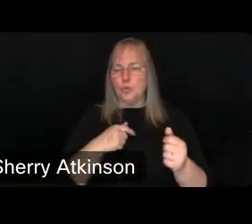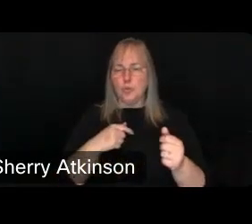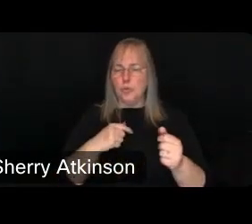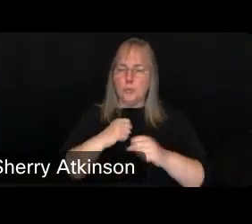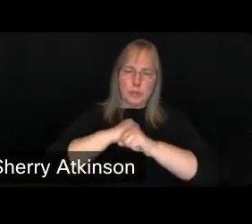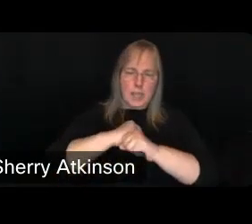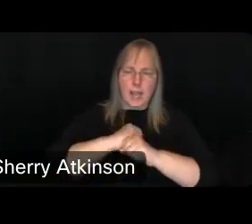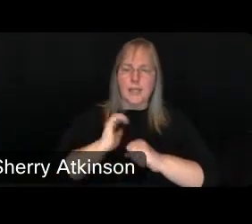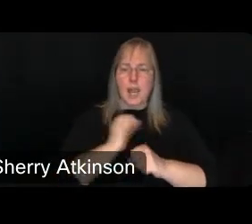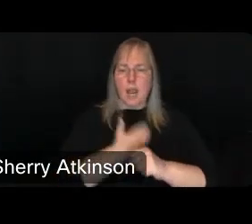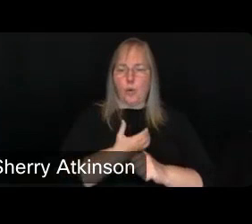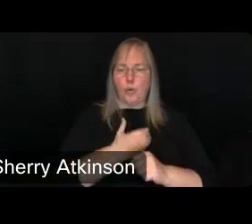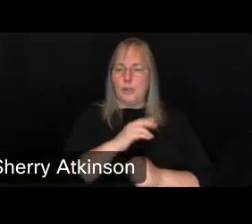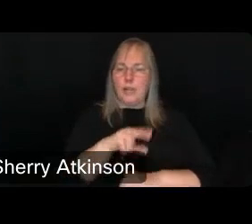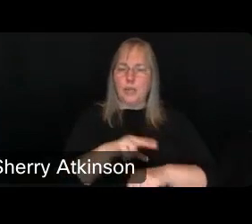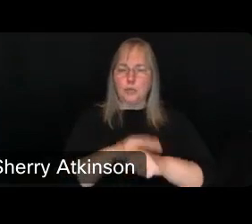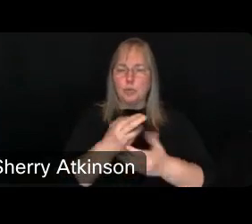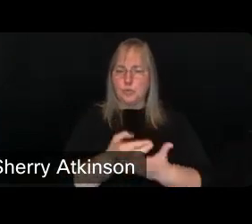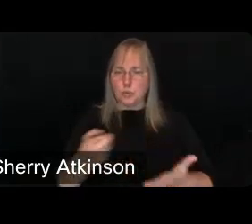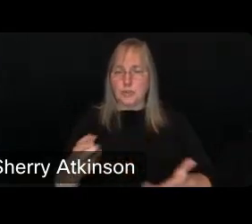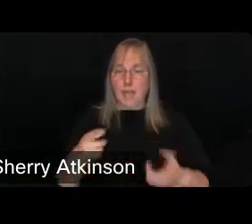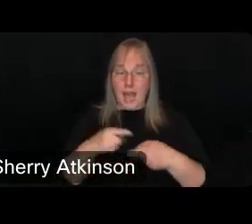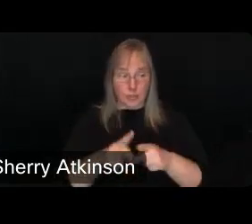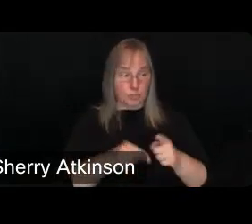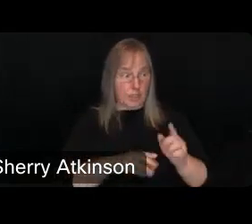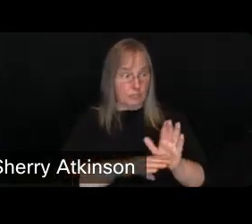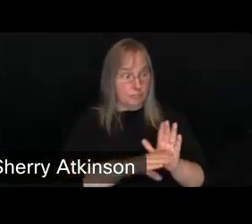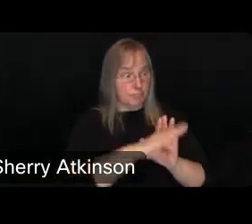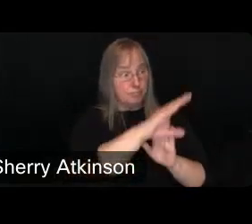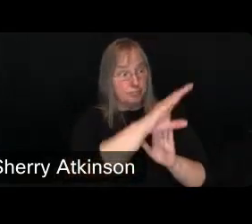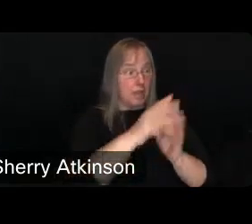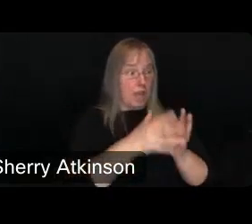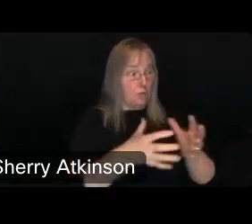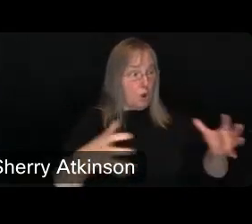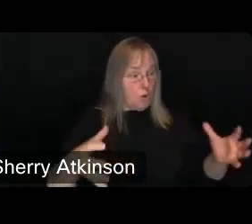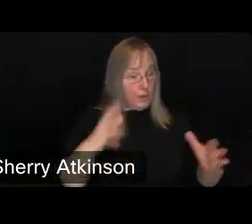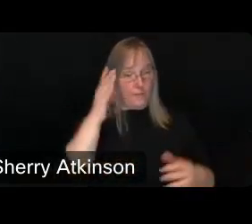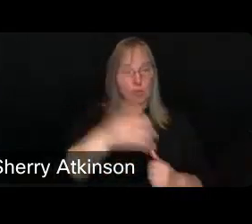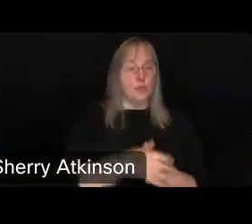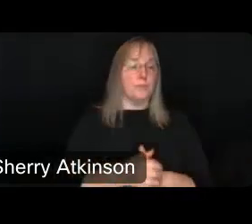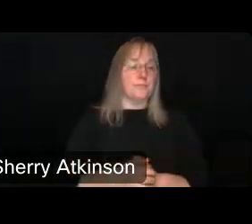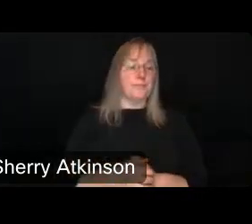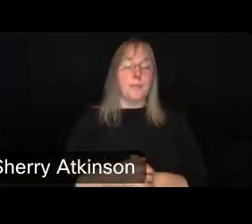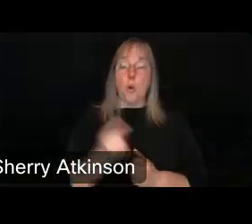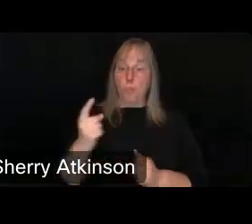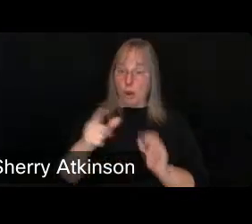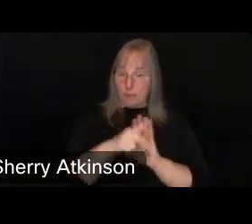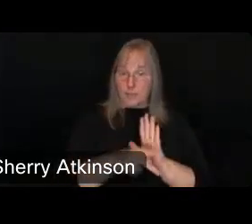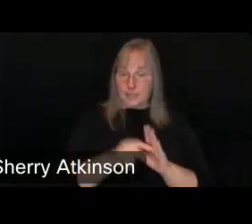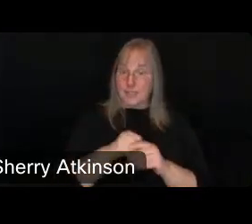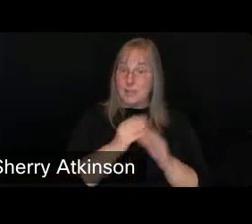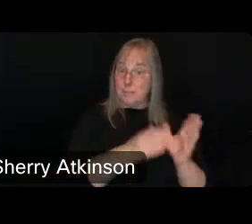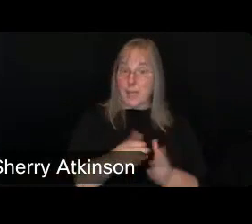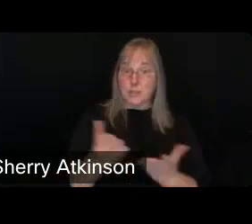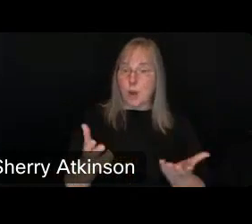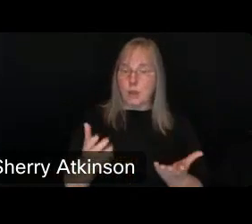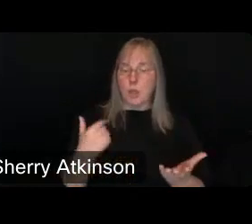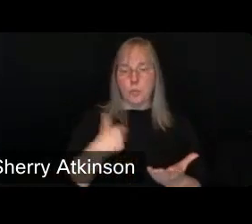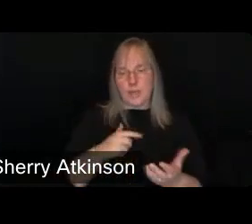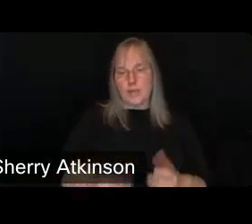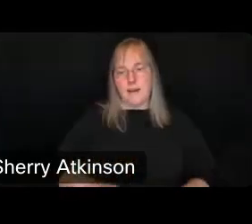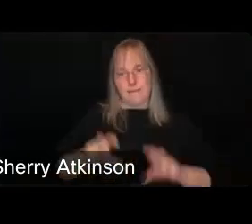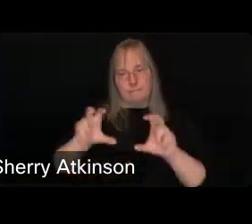resources as we grow and develop in the future. And one of the policies in the plan was we certainly need to invest in